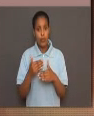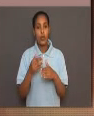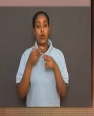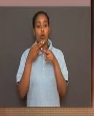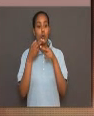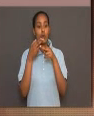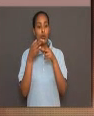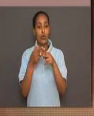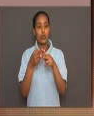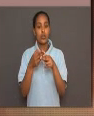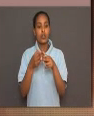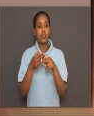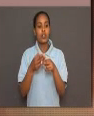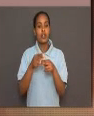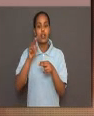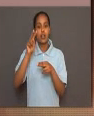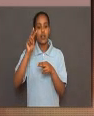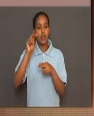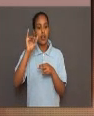called nitrification.